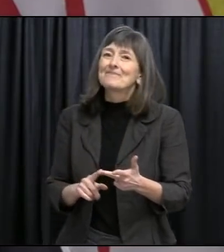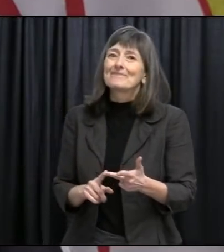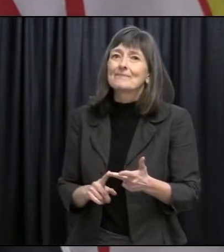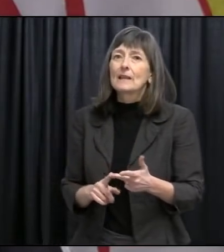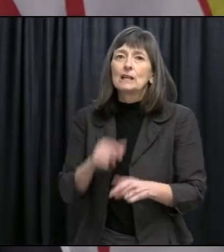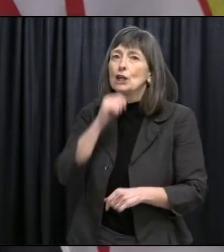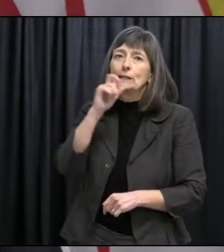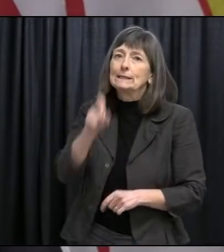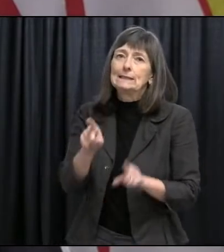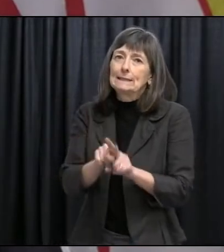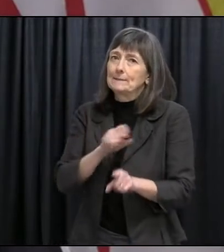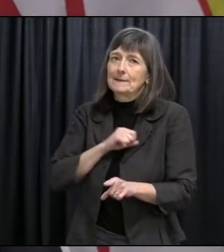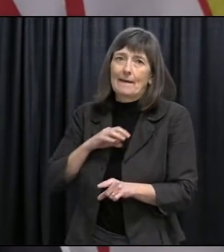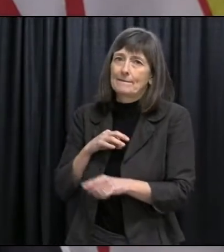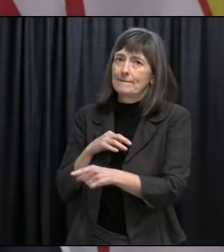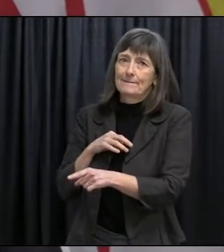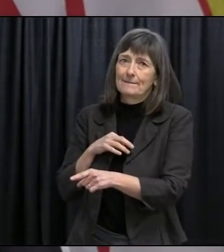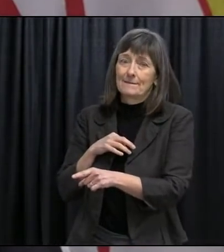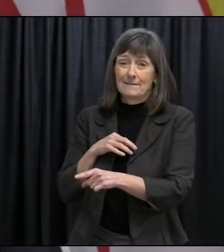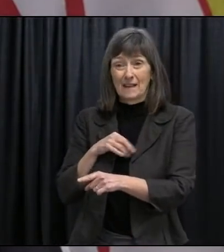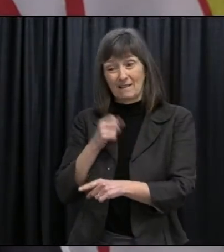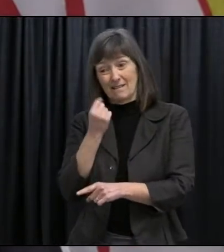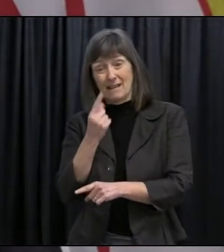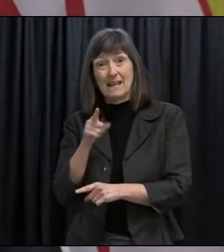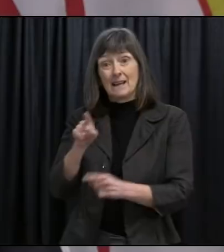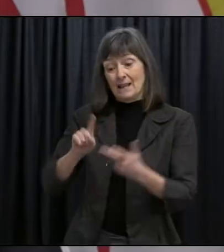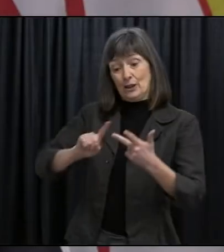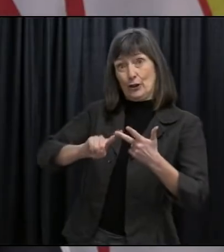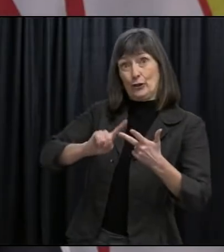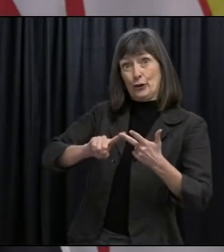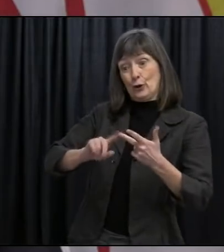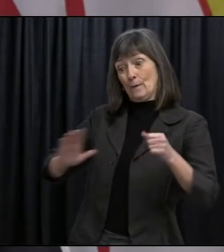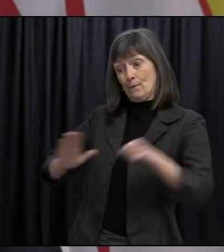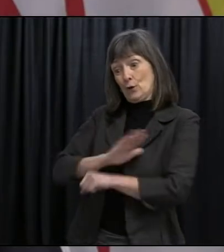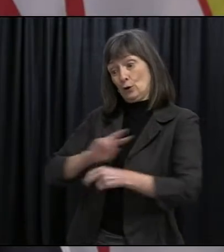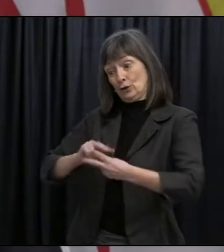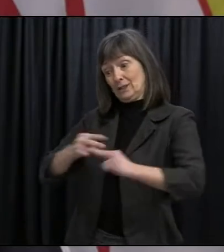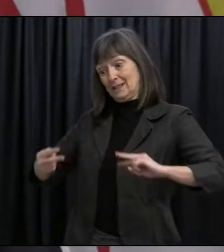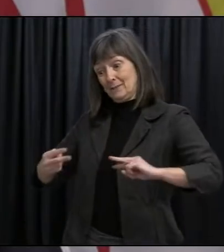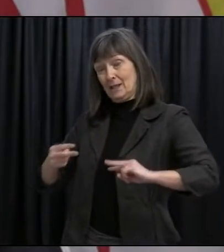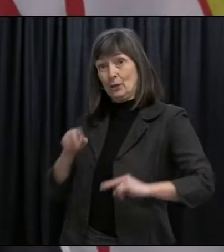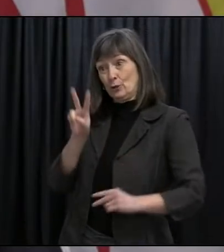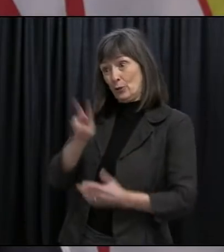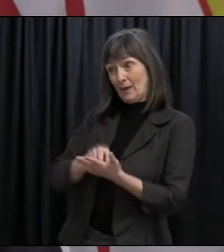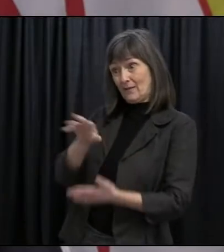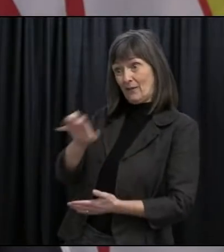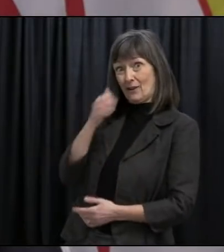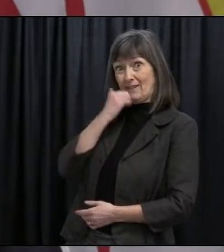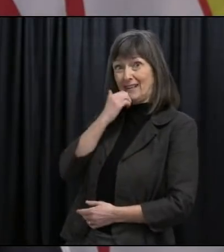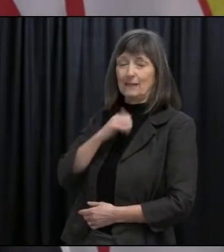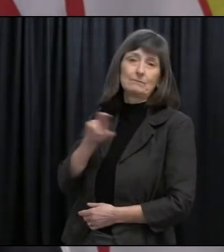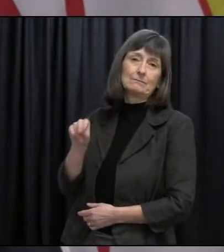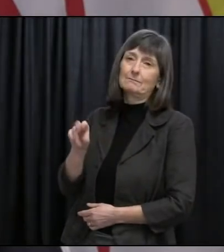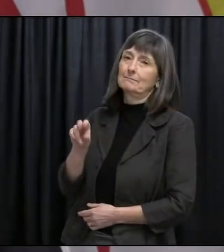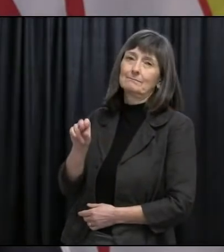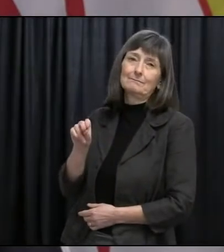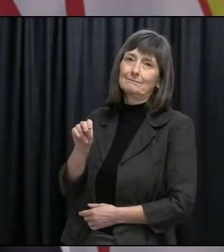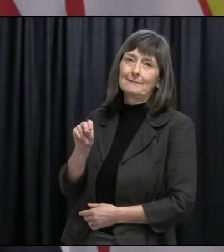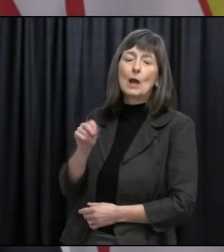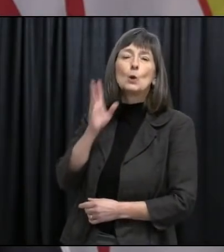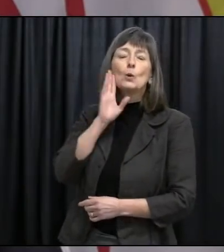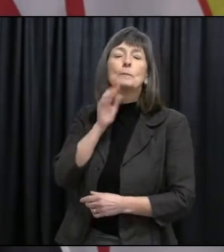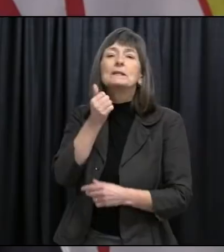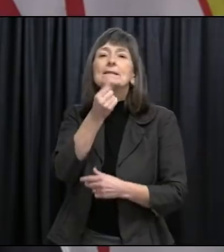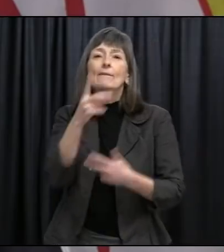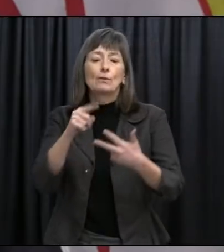same capacity. I doubt we'll be doing 2,500 whole genome sequences a day. We'll be taking a